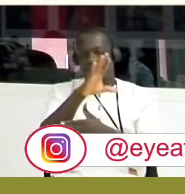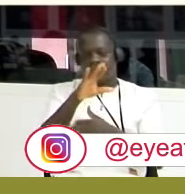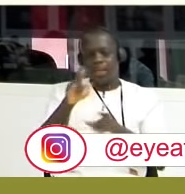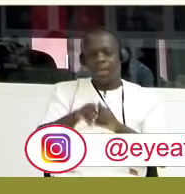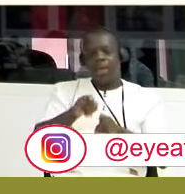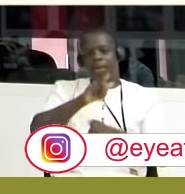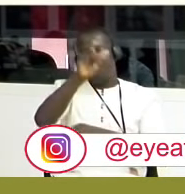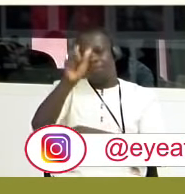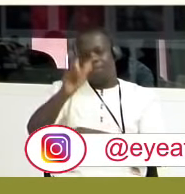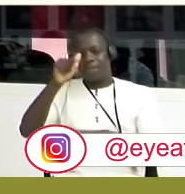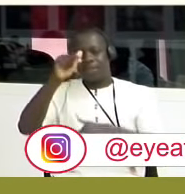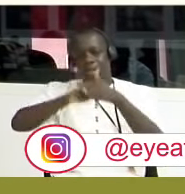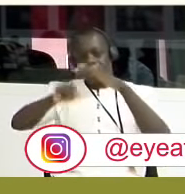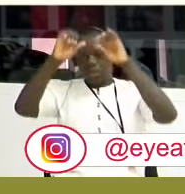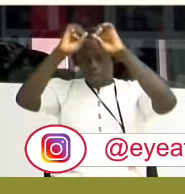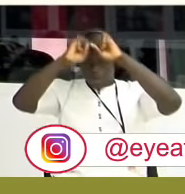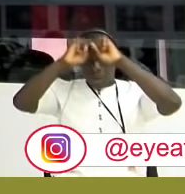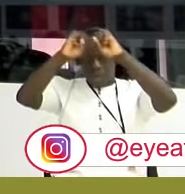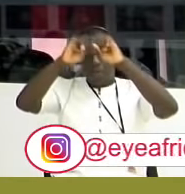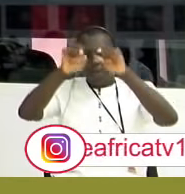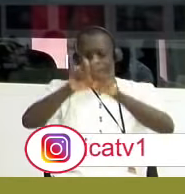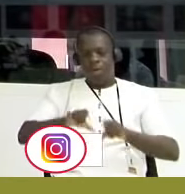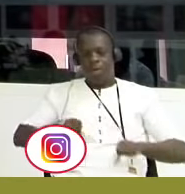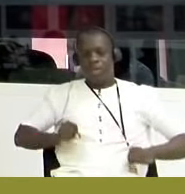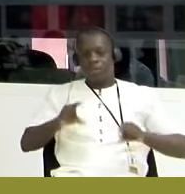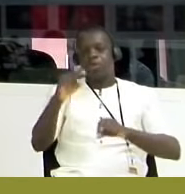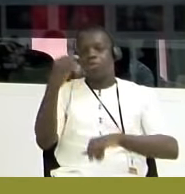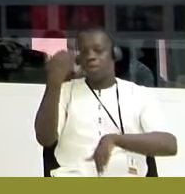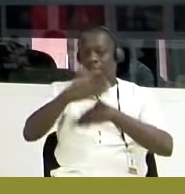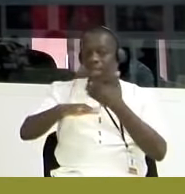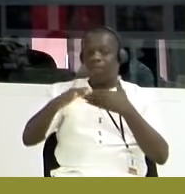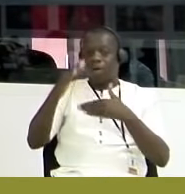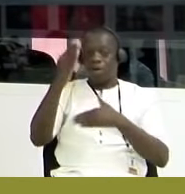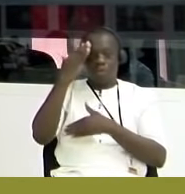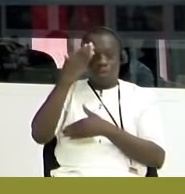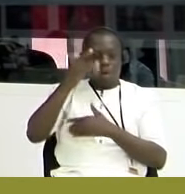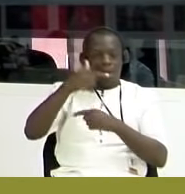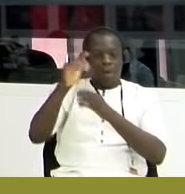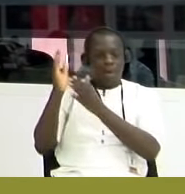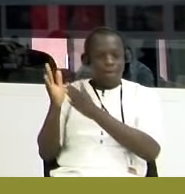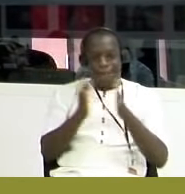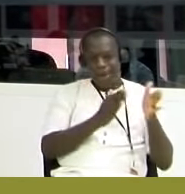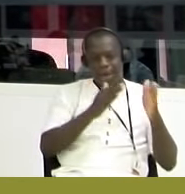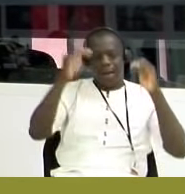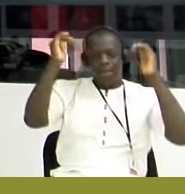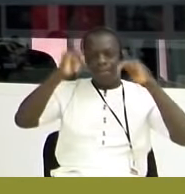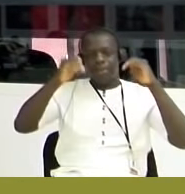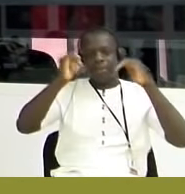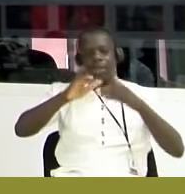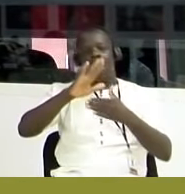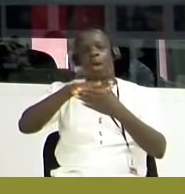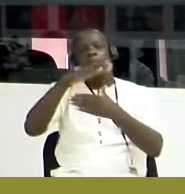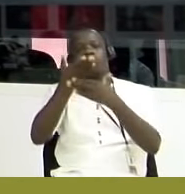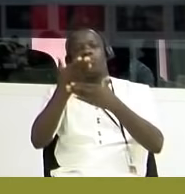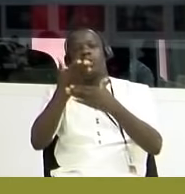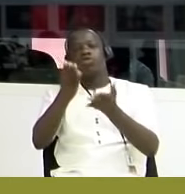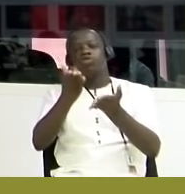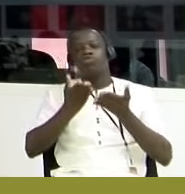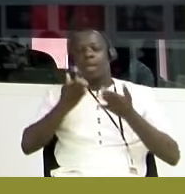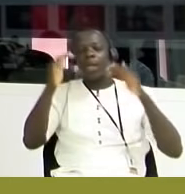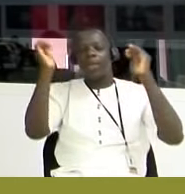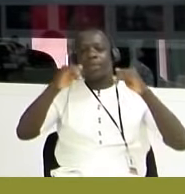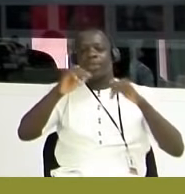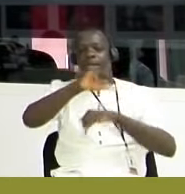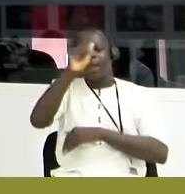not aware of a planned meeting between the student leadership and the vice president of the Gambia at the time? That's